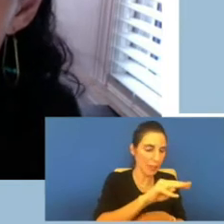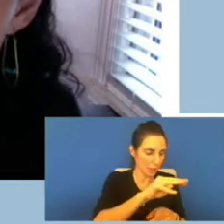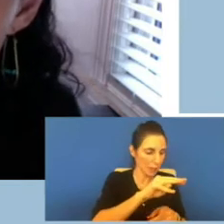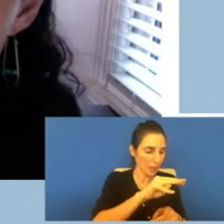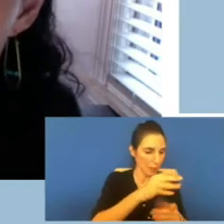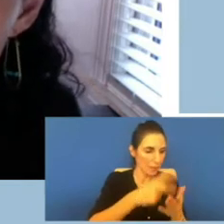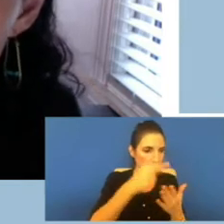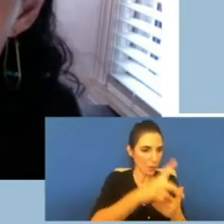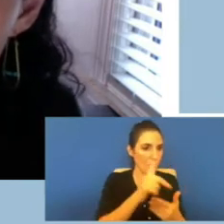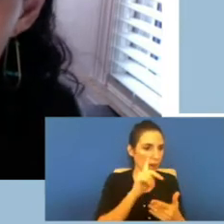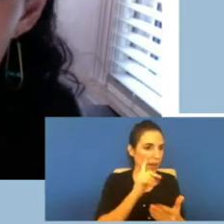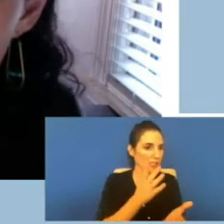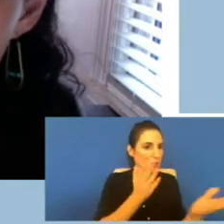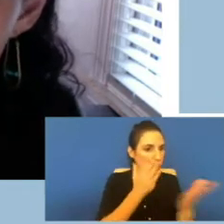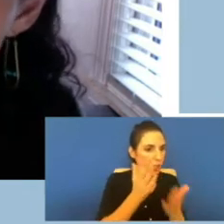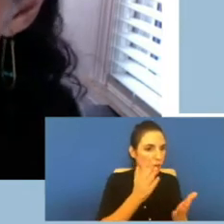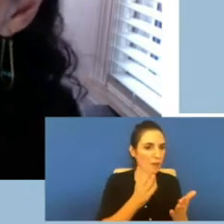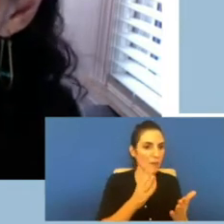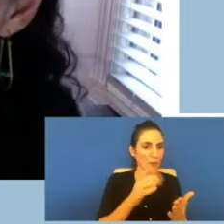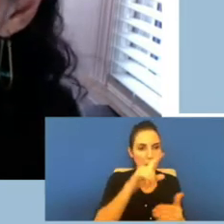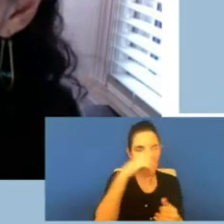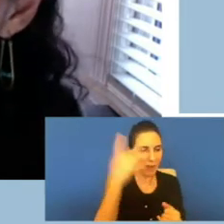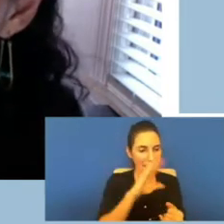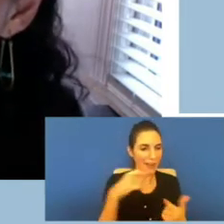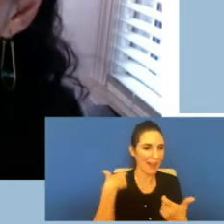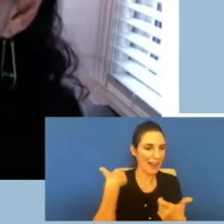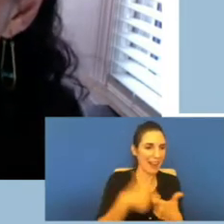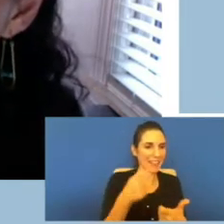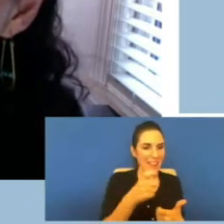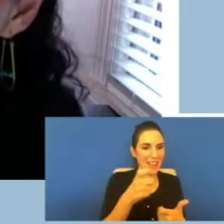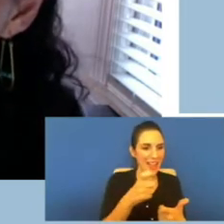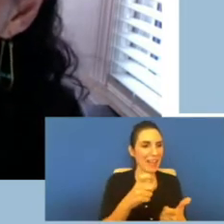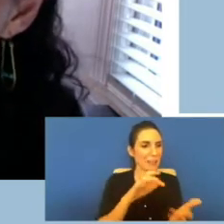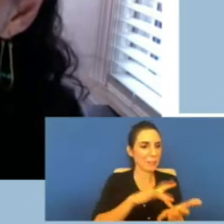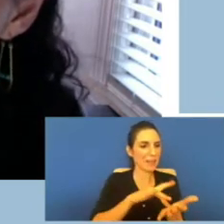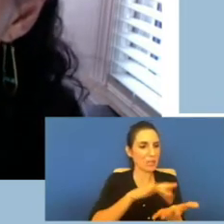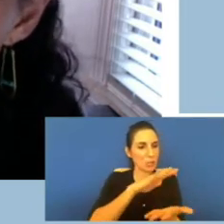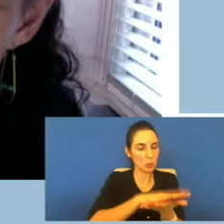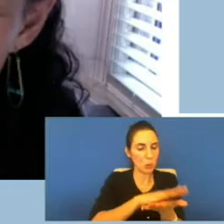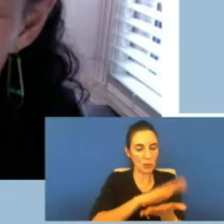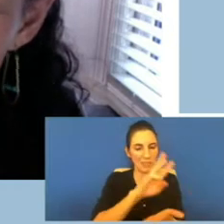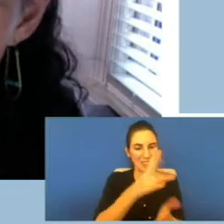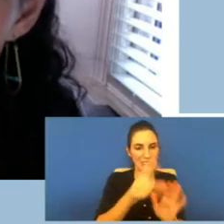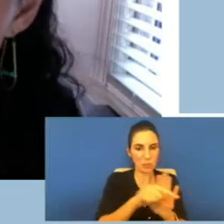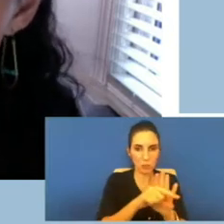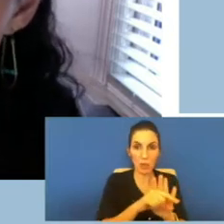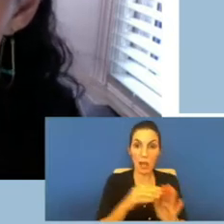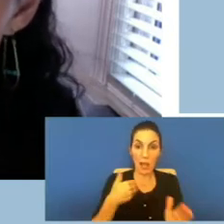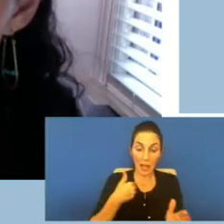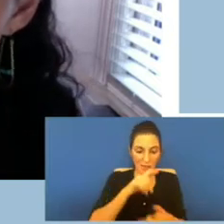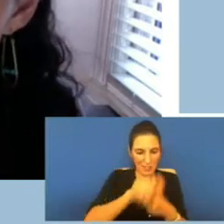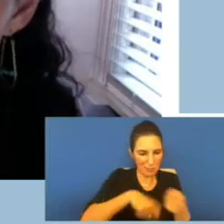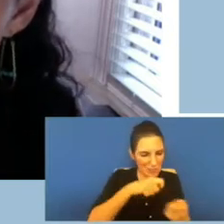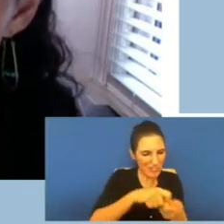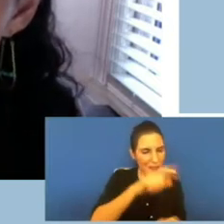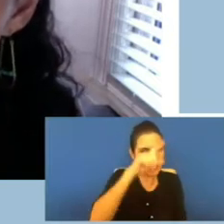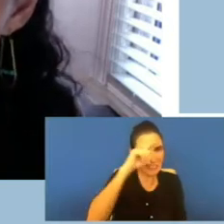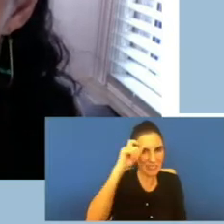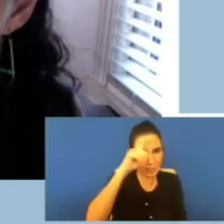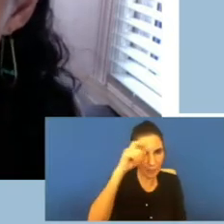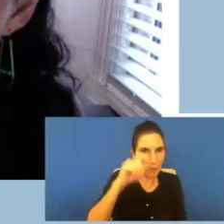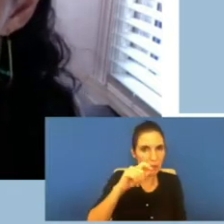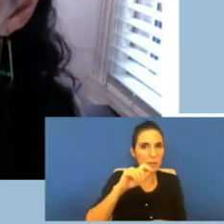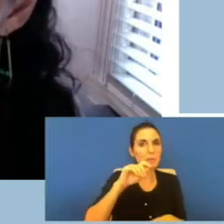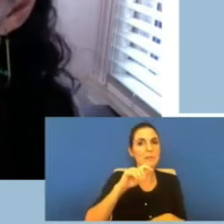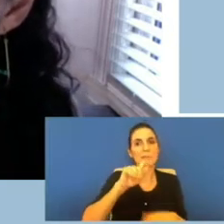Latinx middle school youth, sixth graders. And there was a particular summer and a particular day